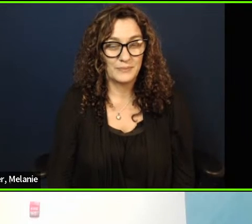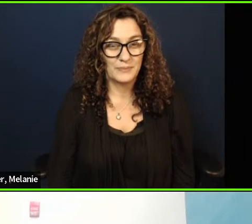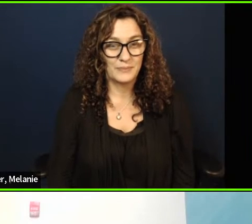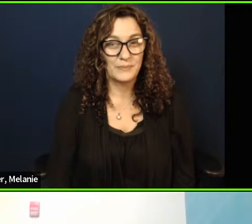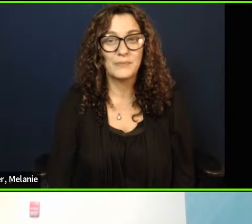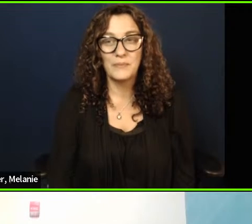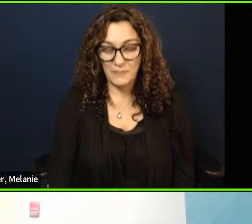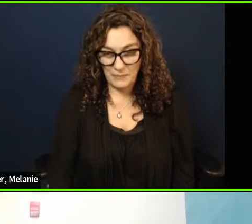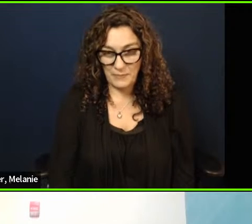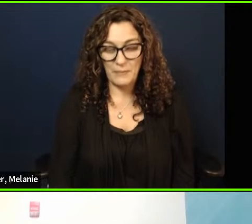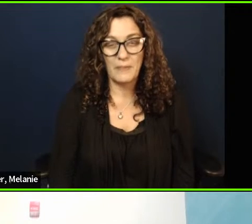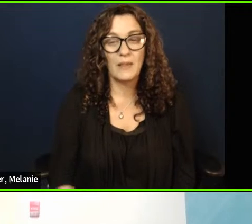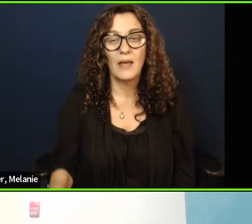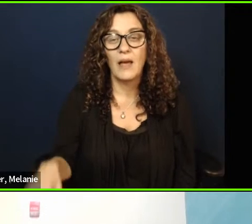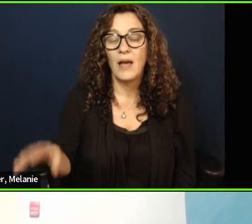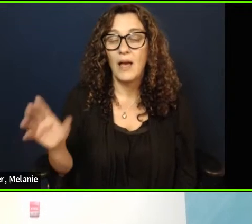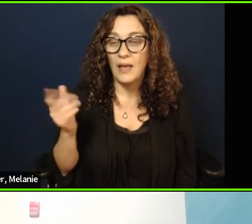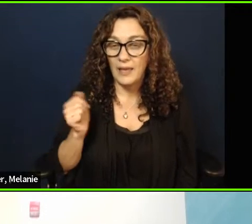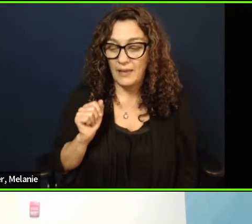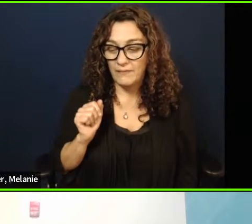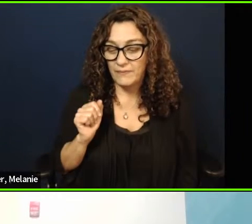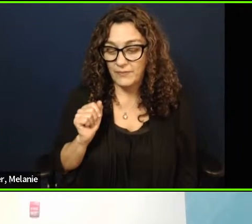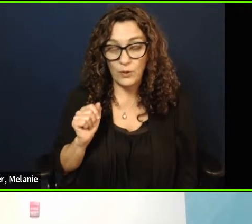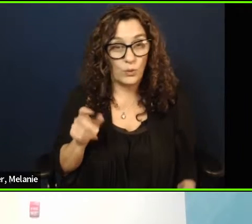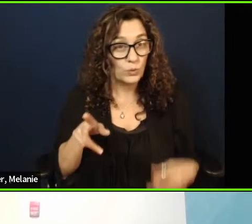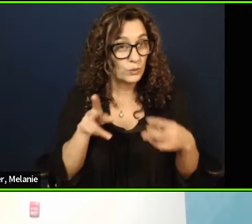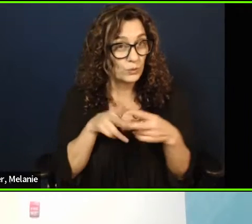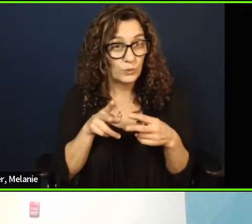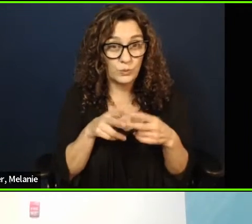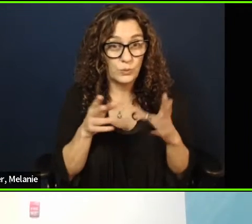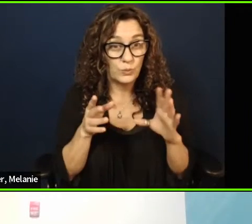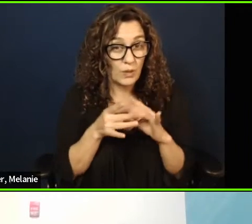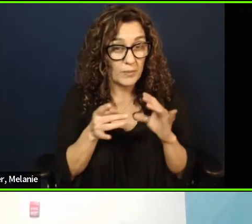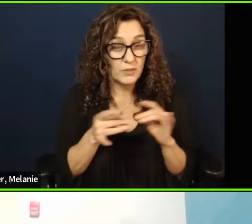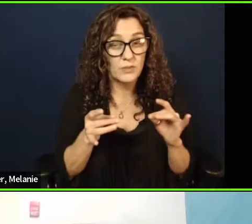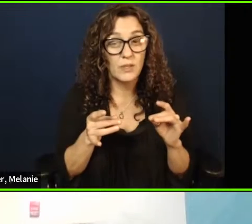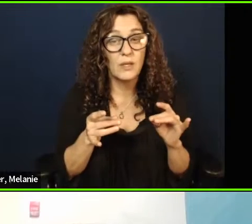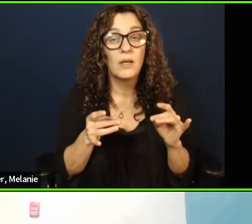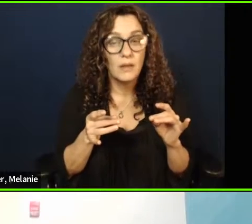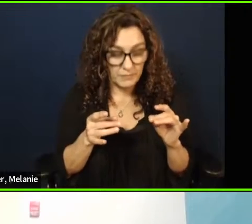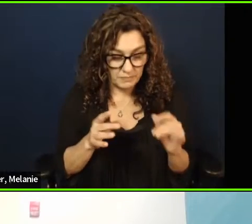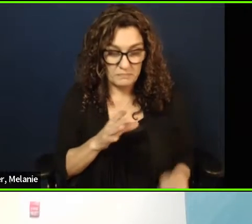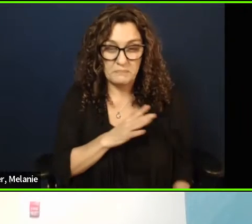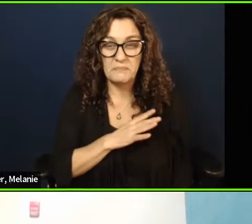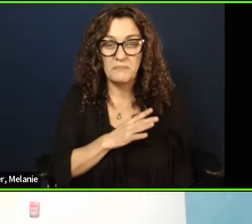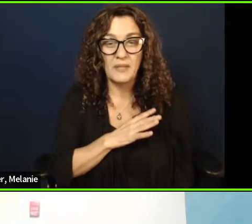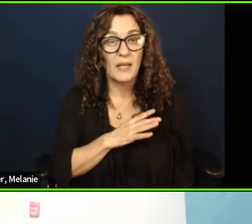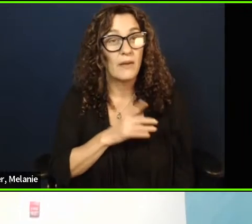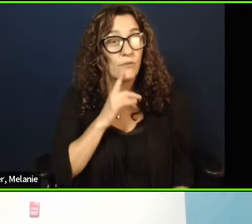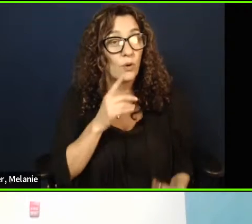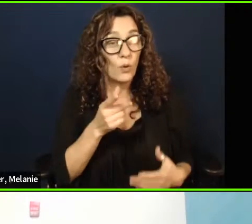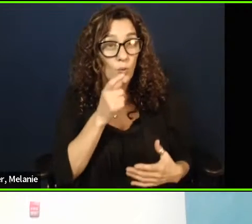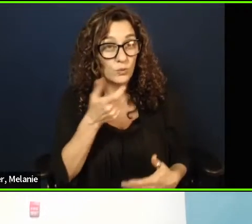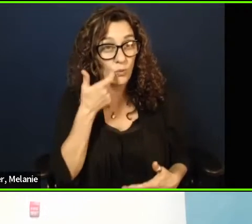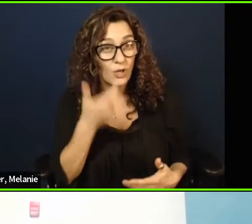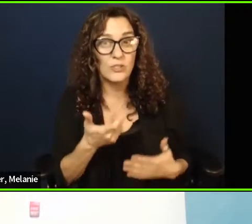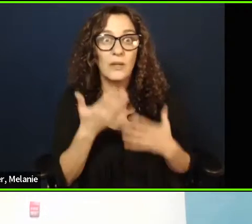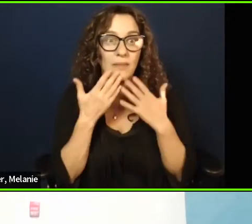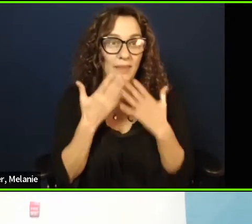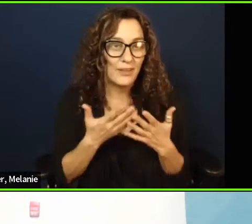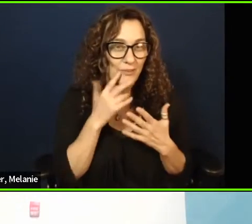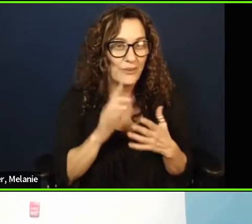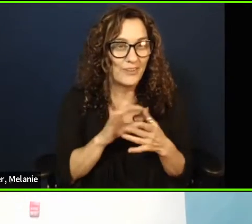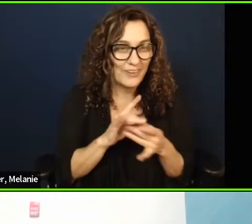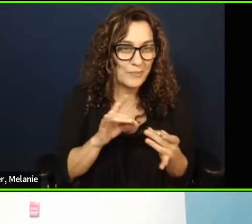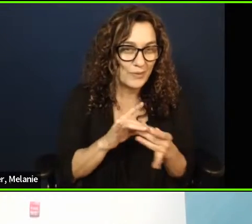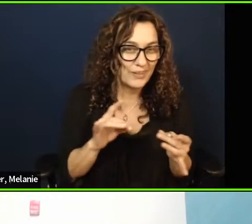All right, Rena, if those are the only questions or comments that we have, and again, to the people watching, thank you so much for your input.